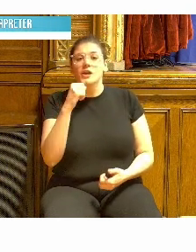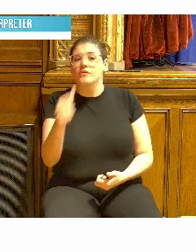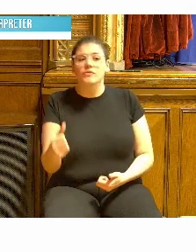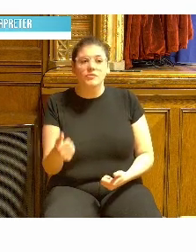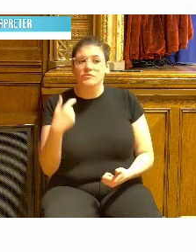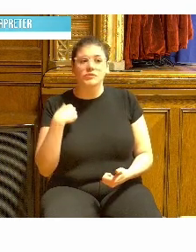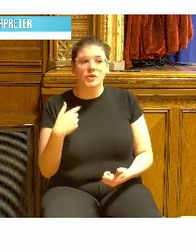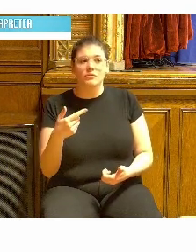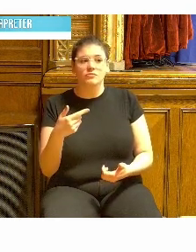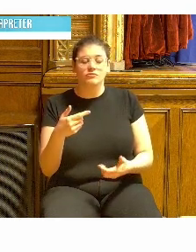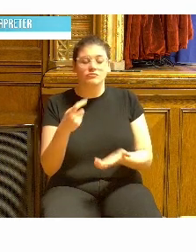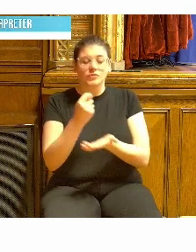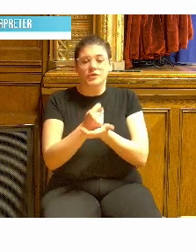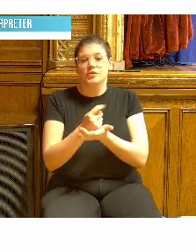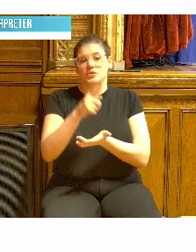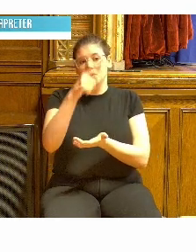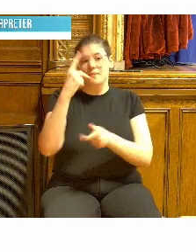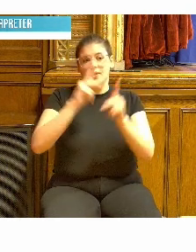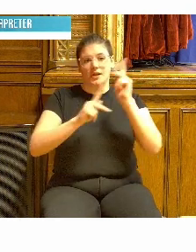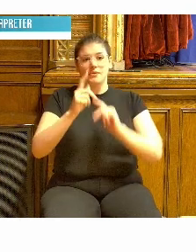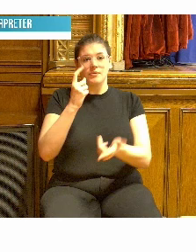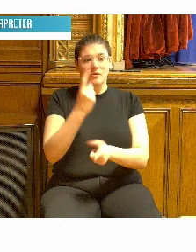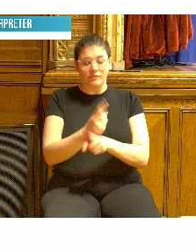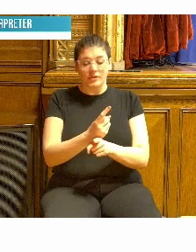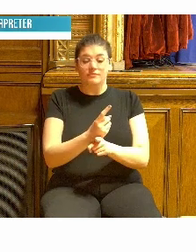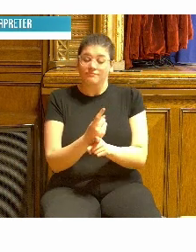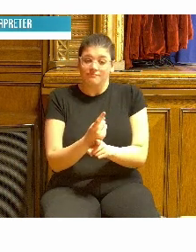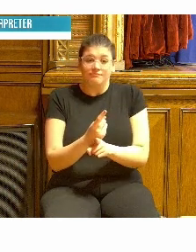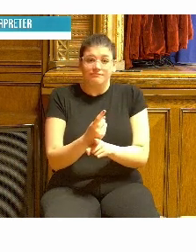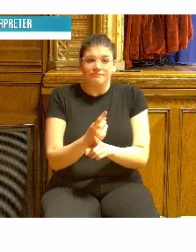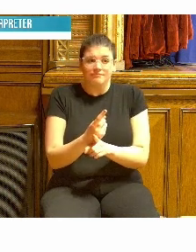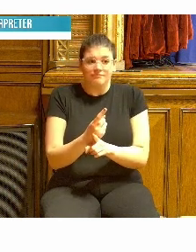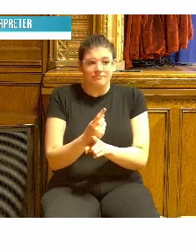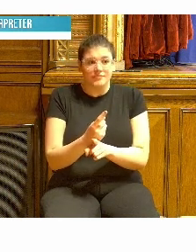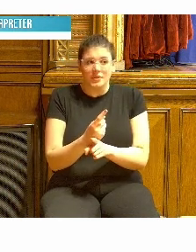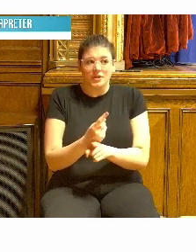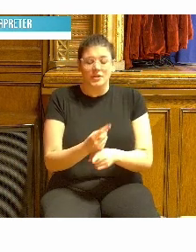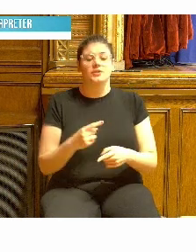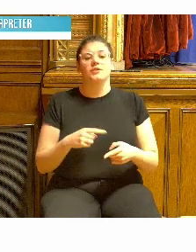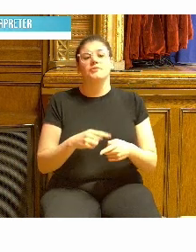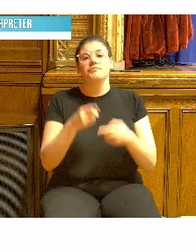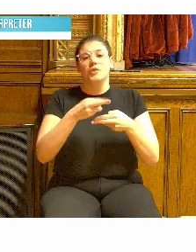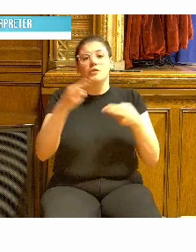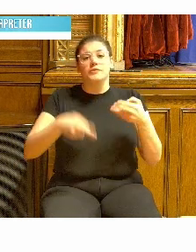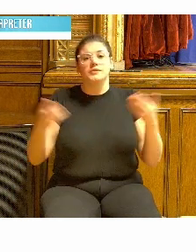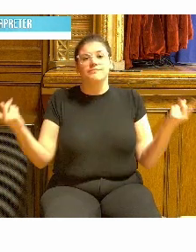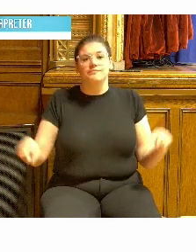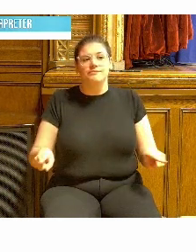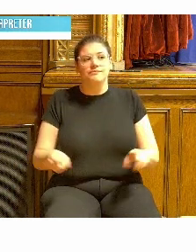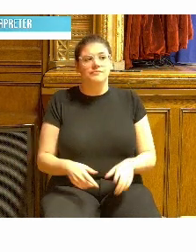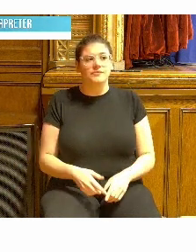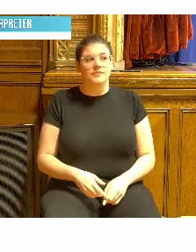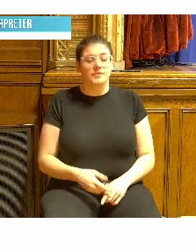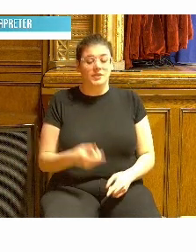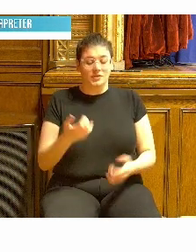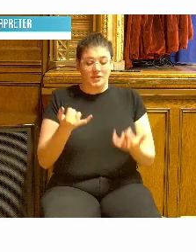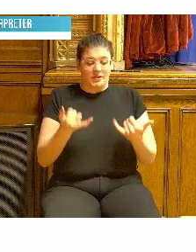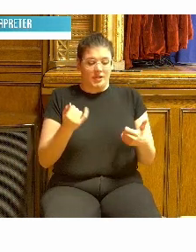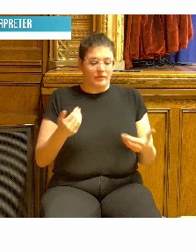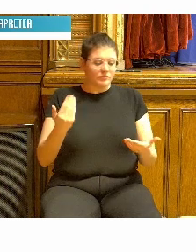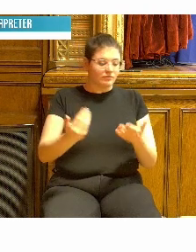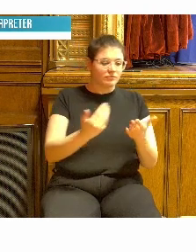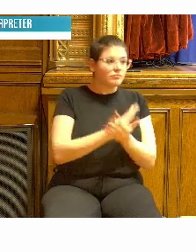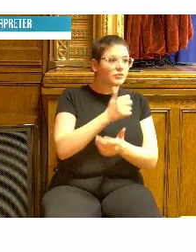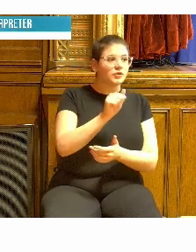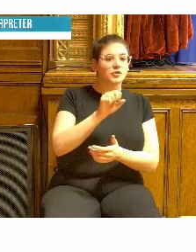So now we're coming into the new age, and there has to be a change. Right now, black people are calling out all